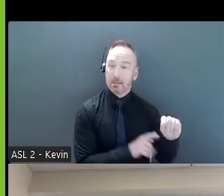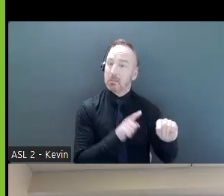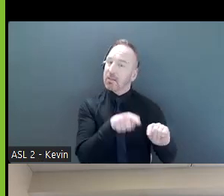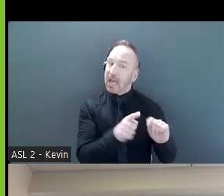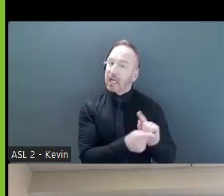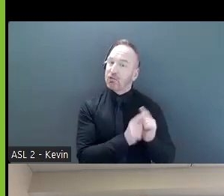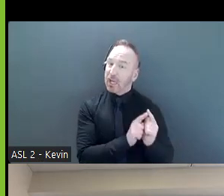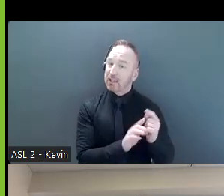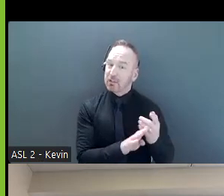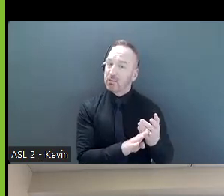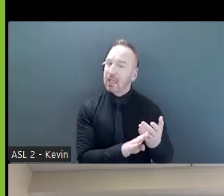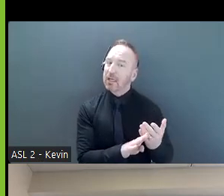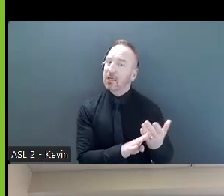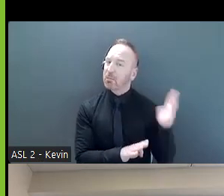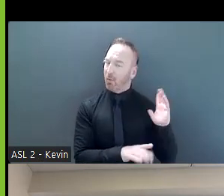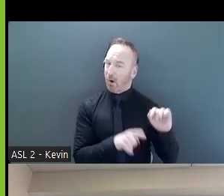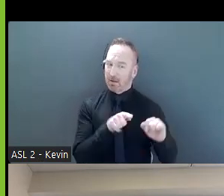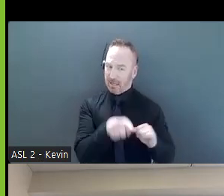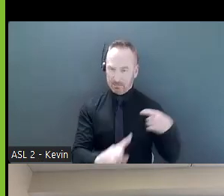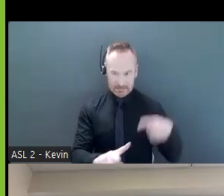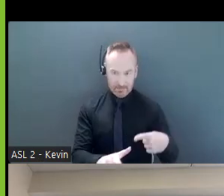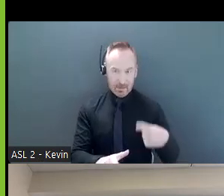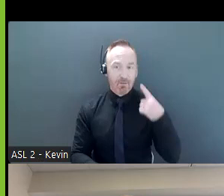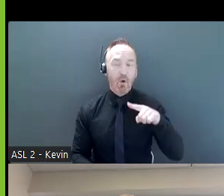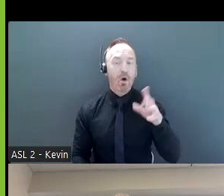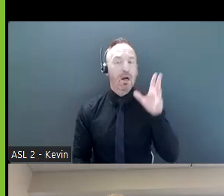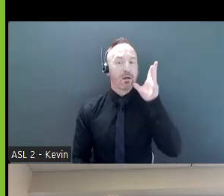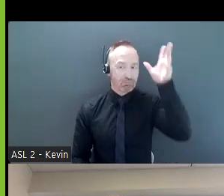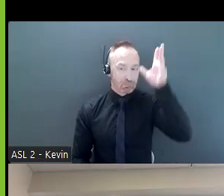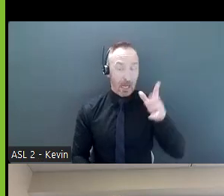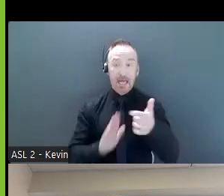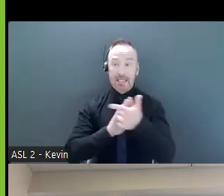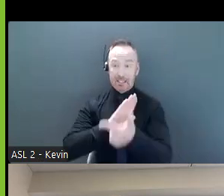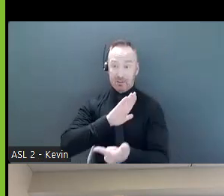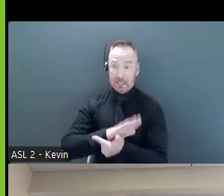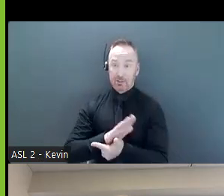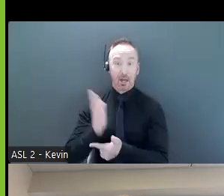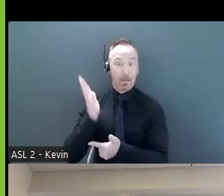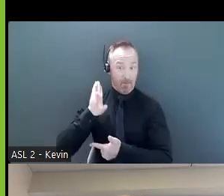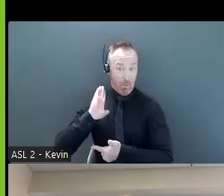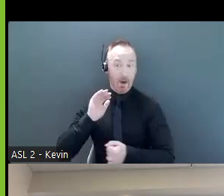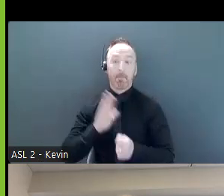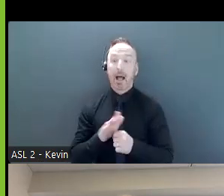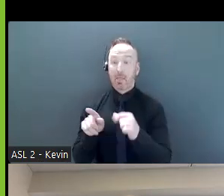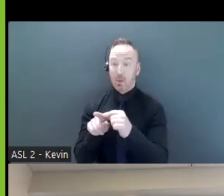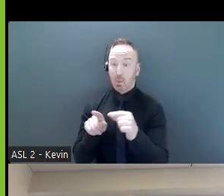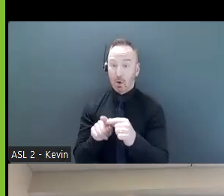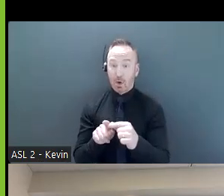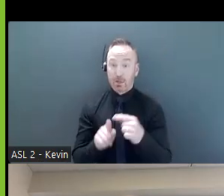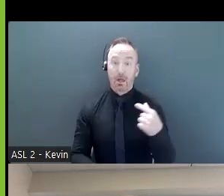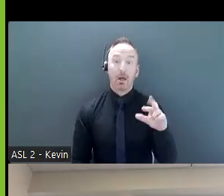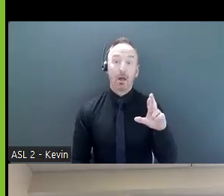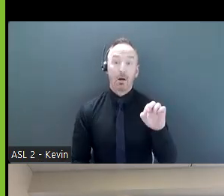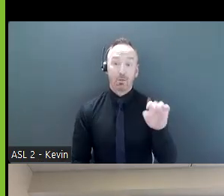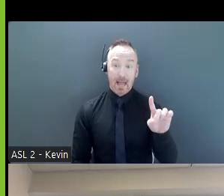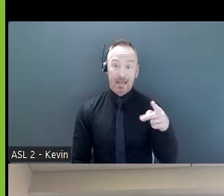as having the ability to do that. The legislation was there before, but it didn't include the word grandparent in it. Again, I